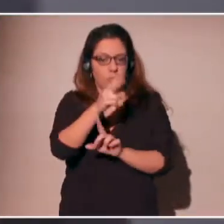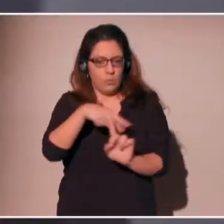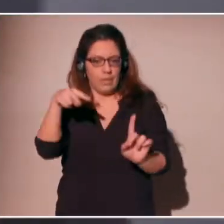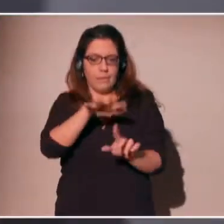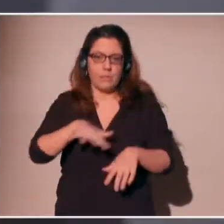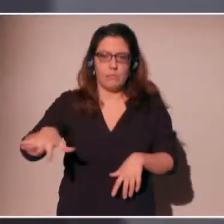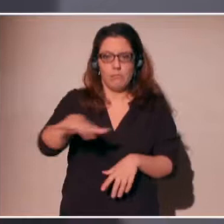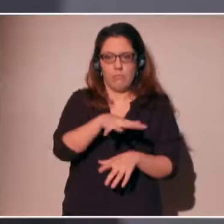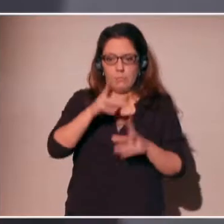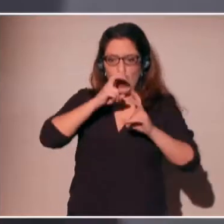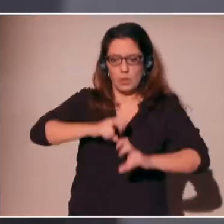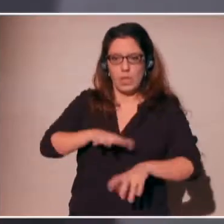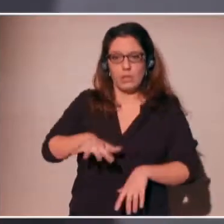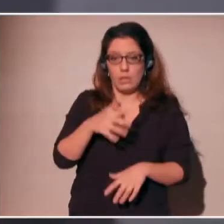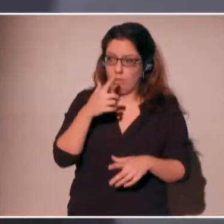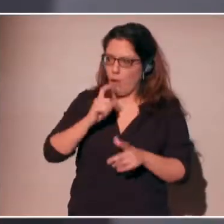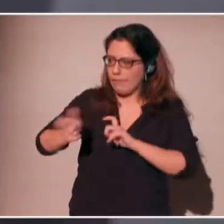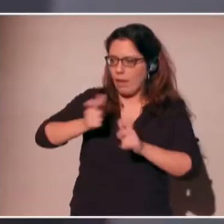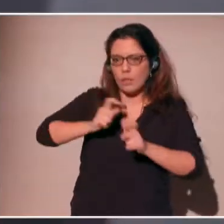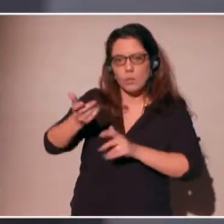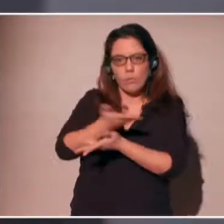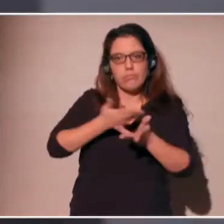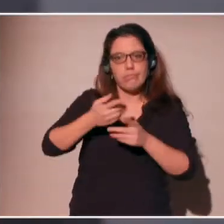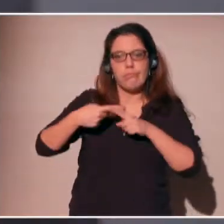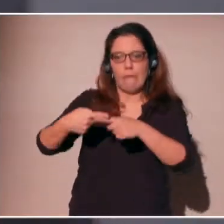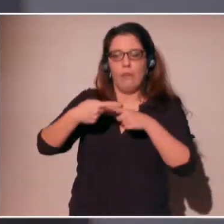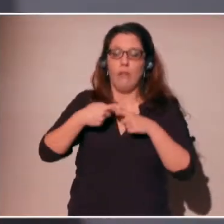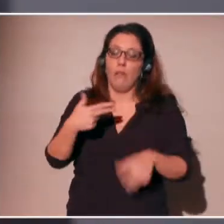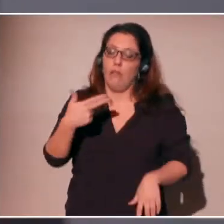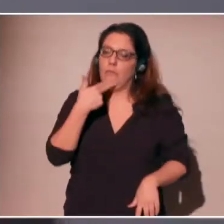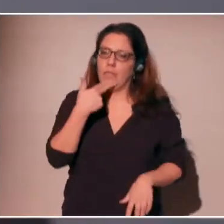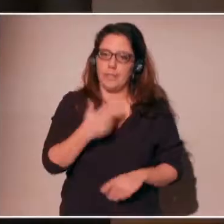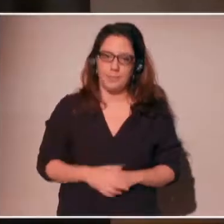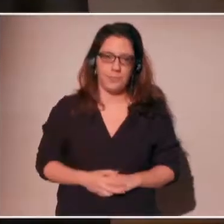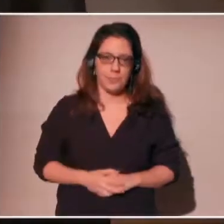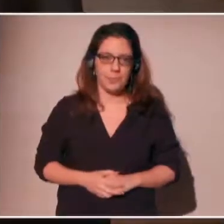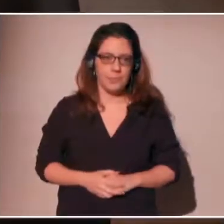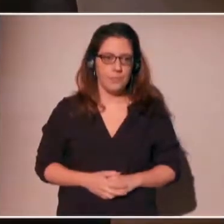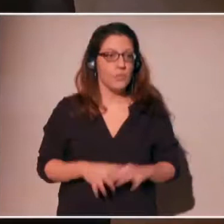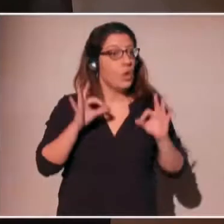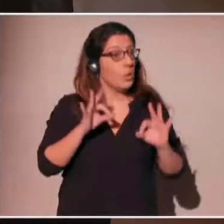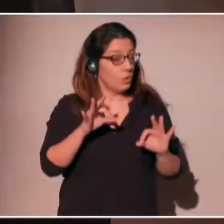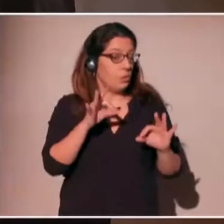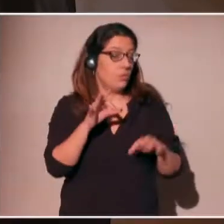by the public sector. And I believe this interaction is very effective.